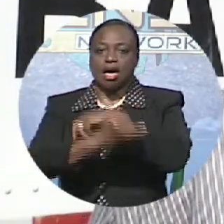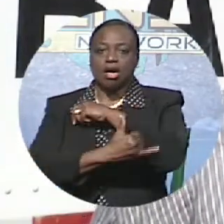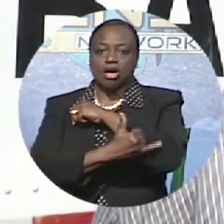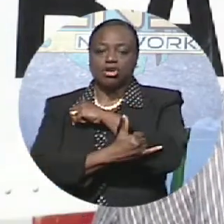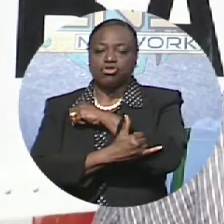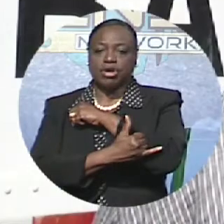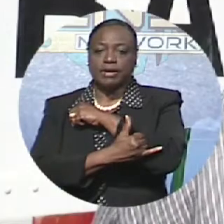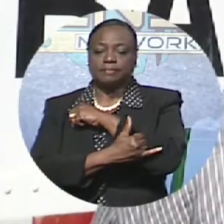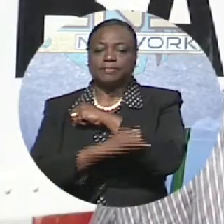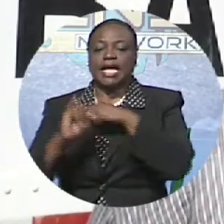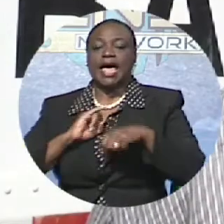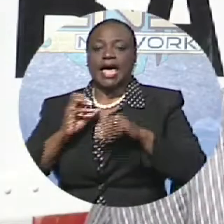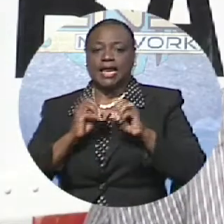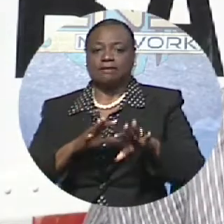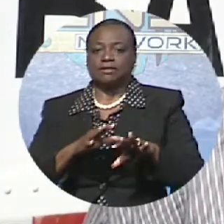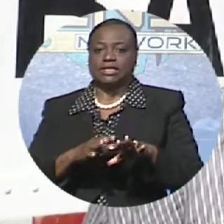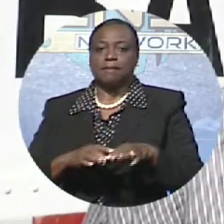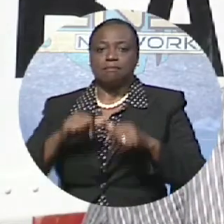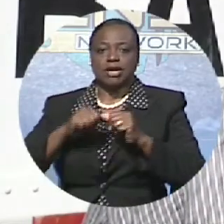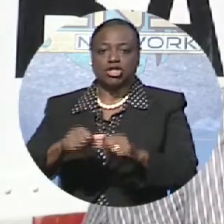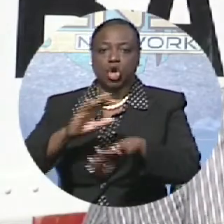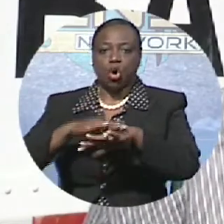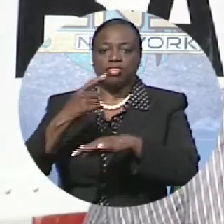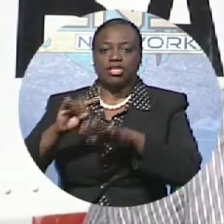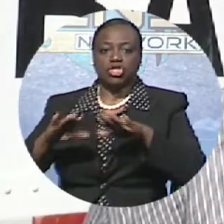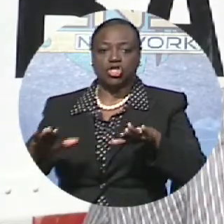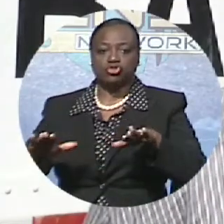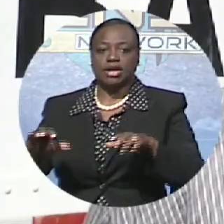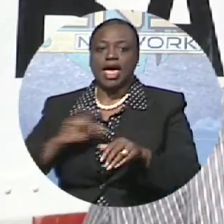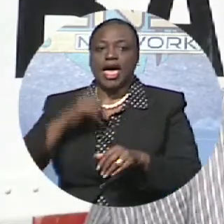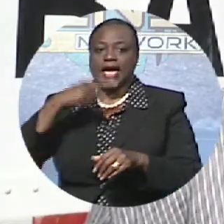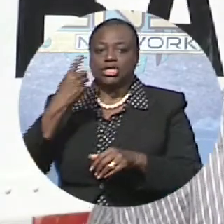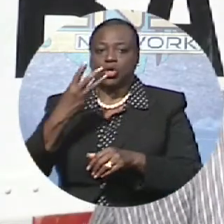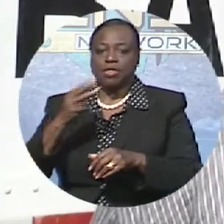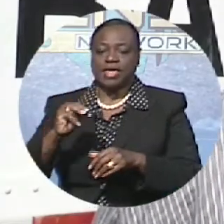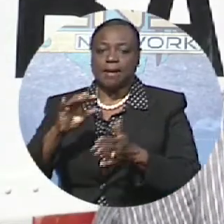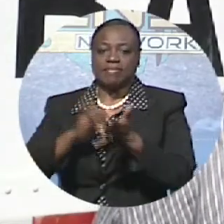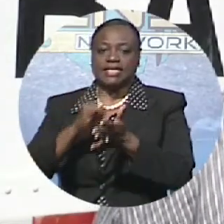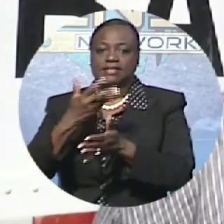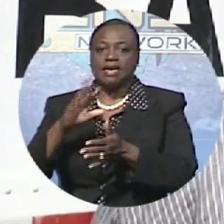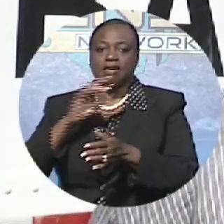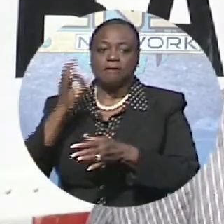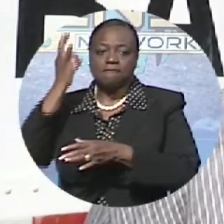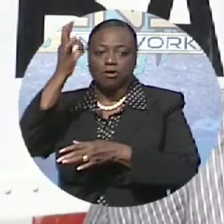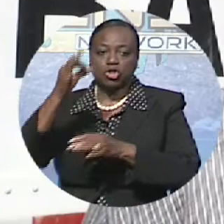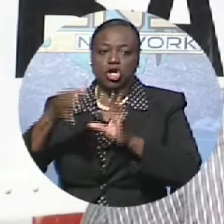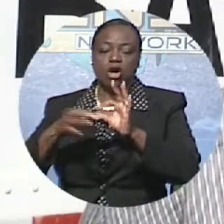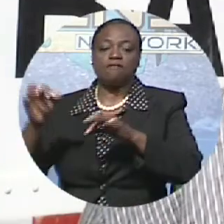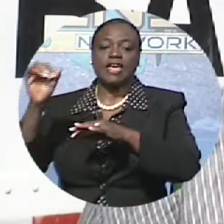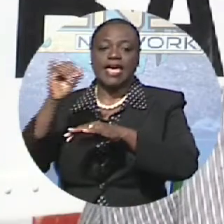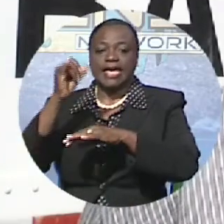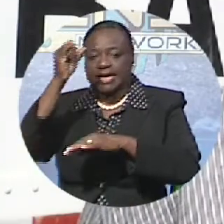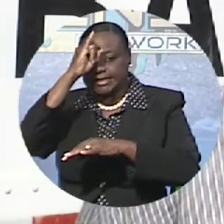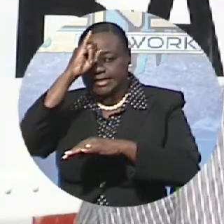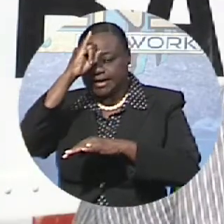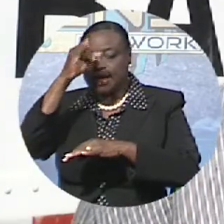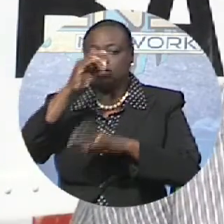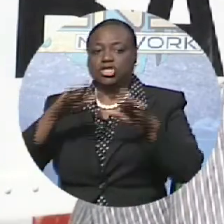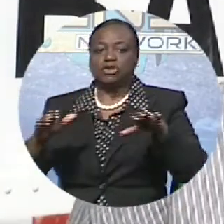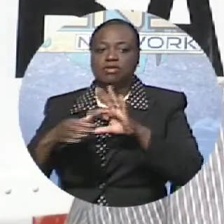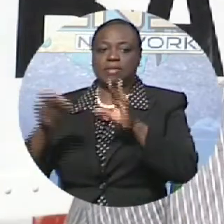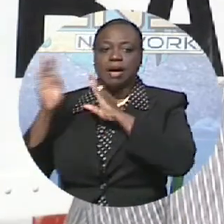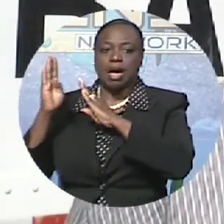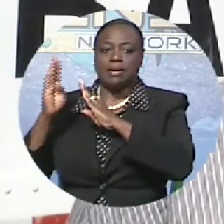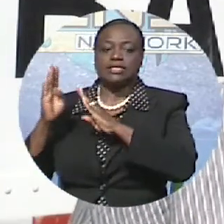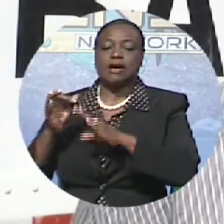an indelible impression upon the children, because I told them they are the future of India. The children in the Bahamas are the future of the Bahamas. And there is now